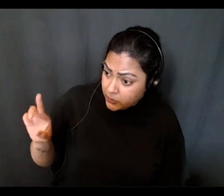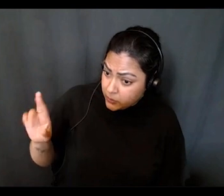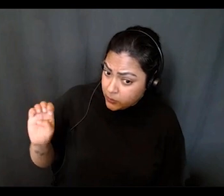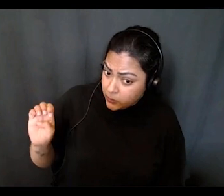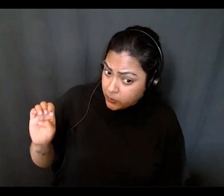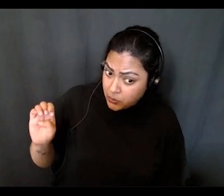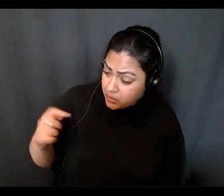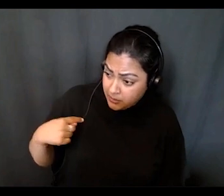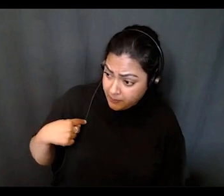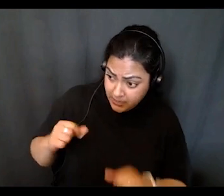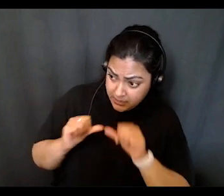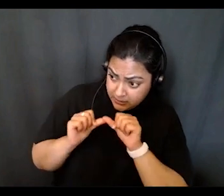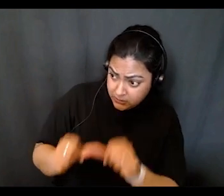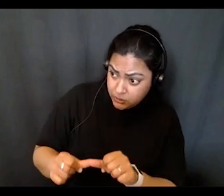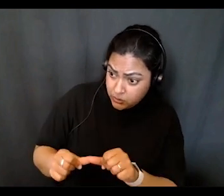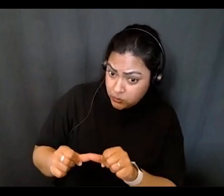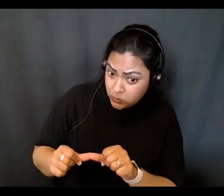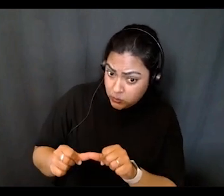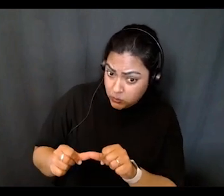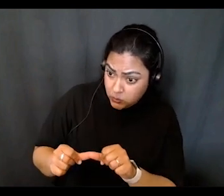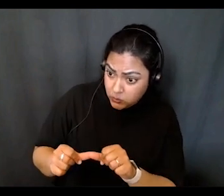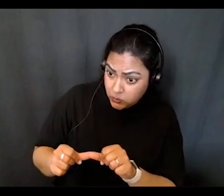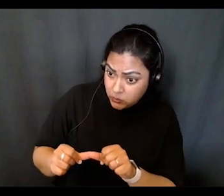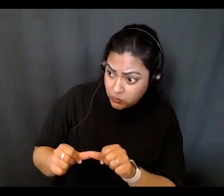Or would you like me to continue?